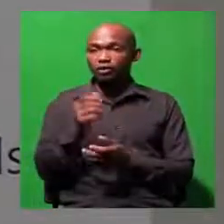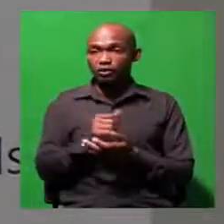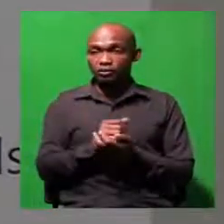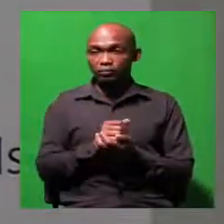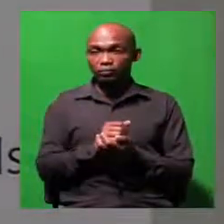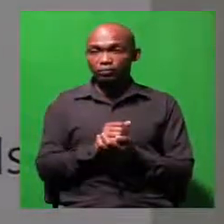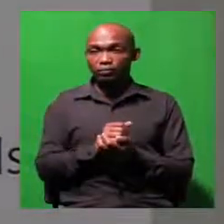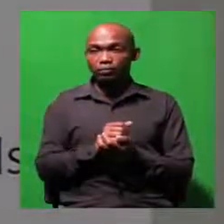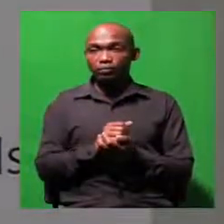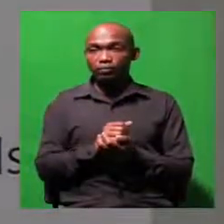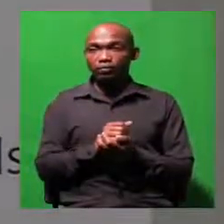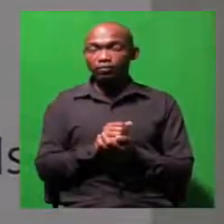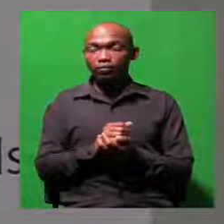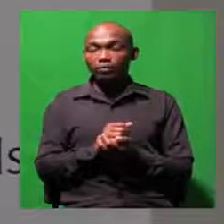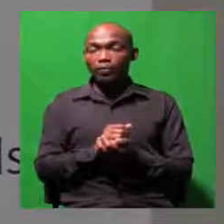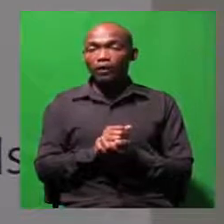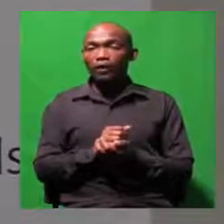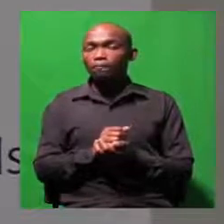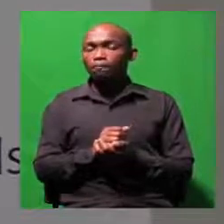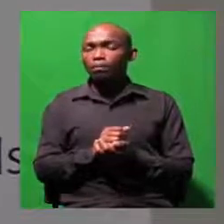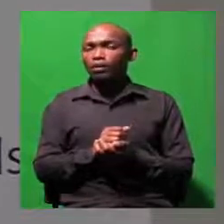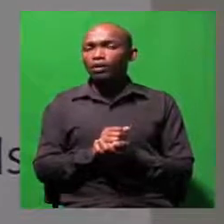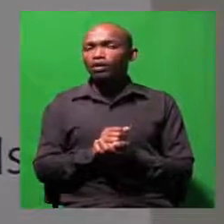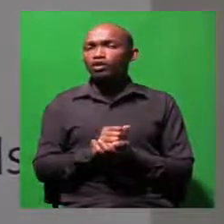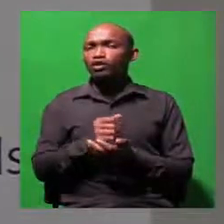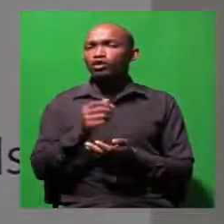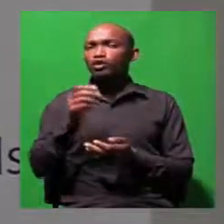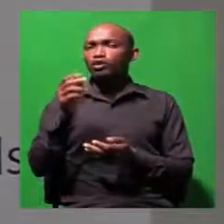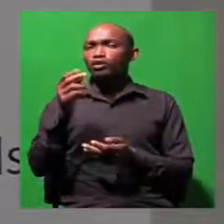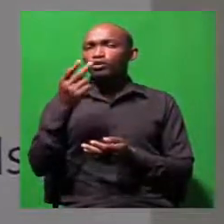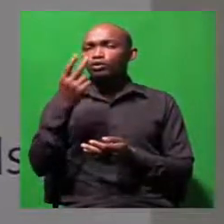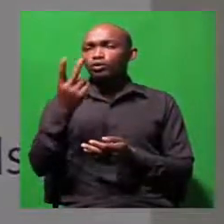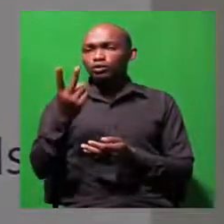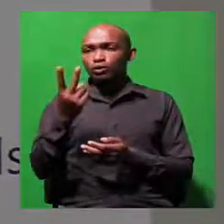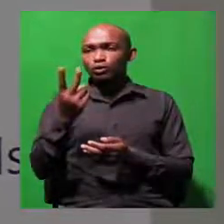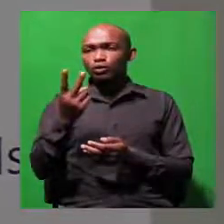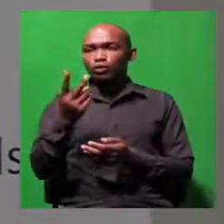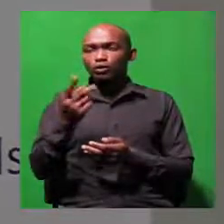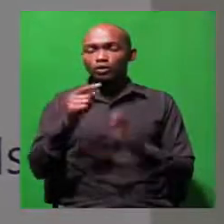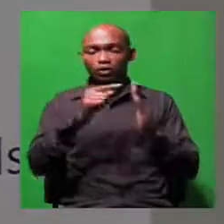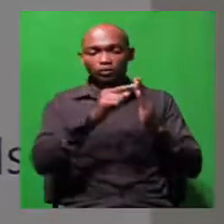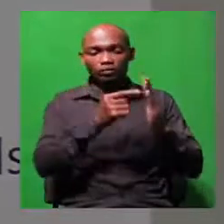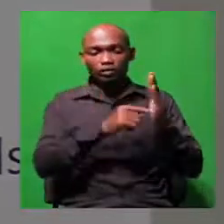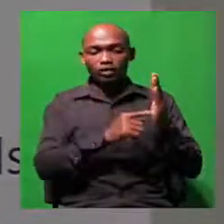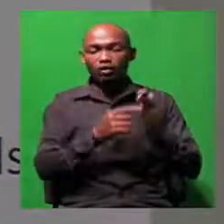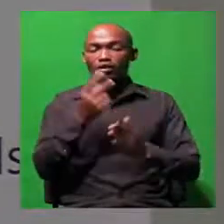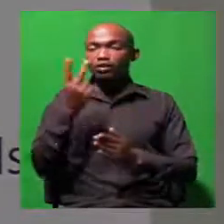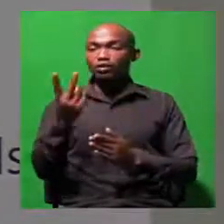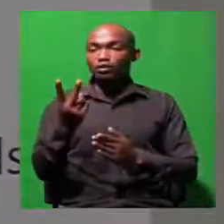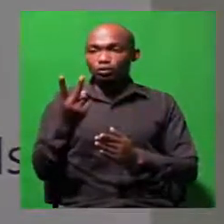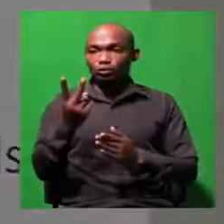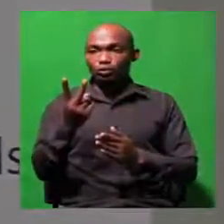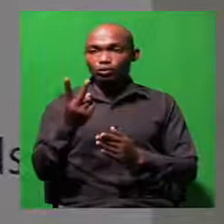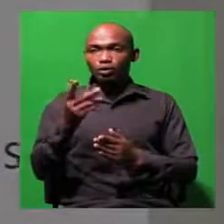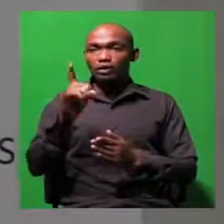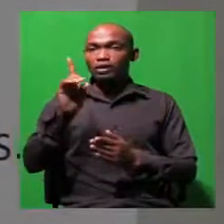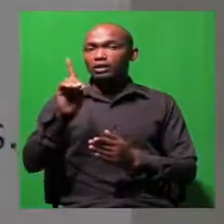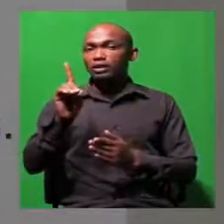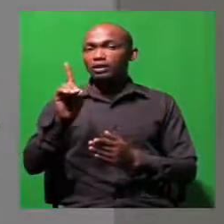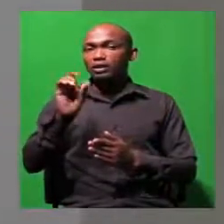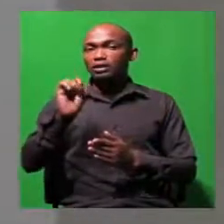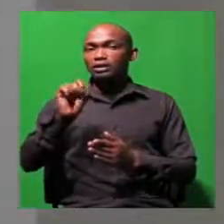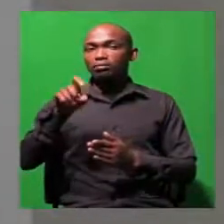stone. List down two displacement methods used to find the volume of the